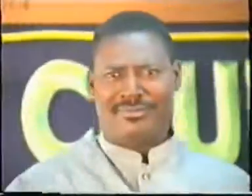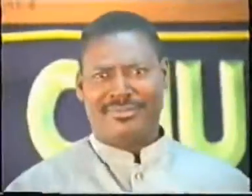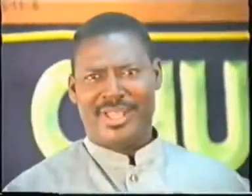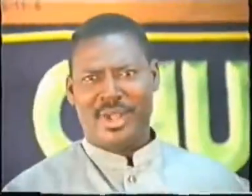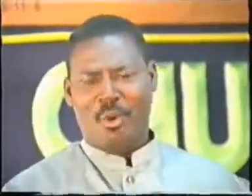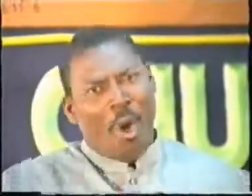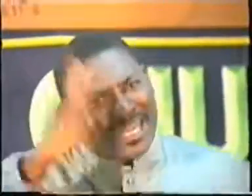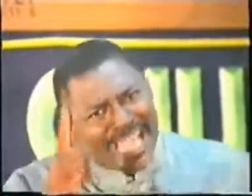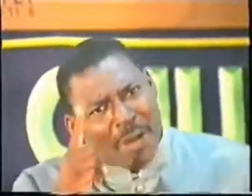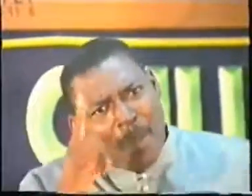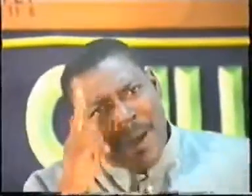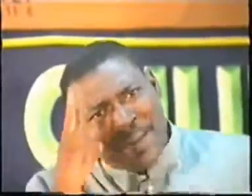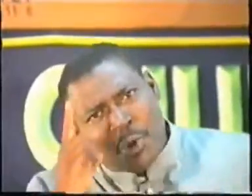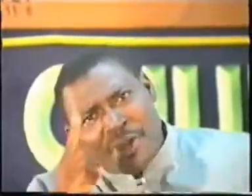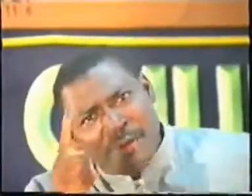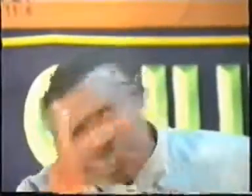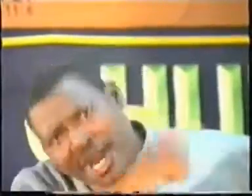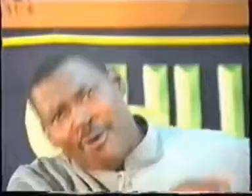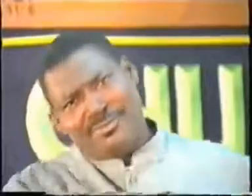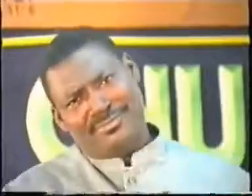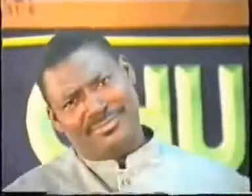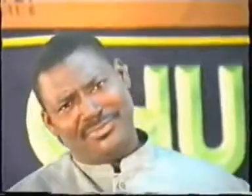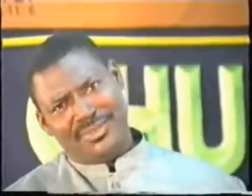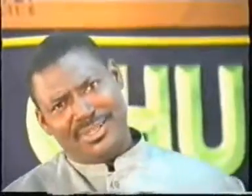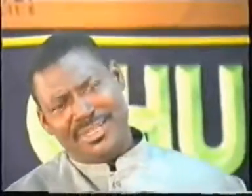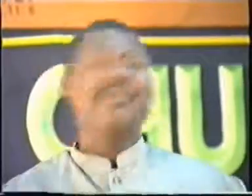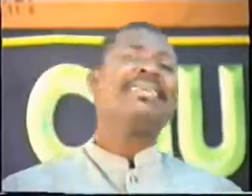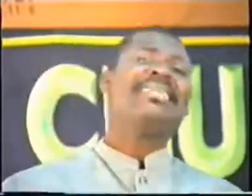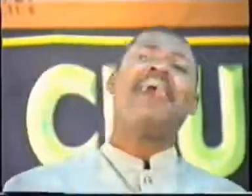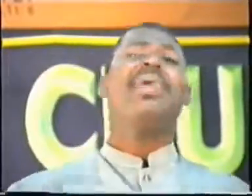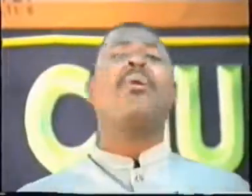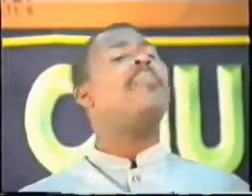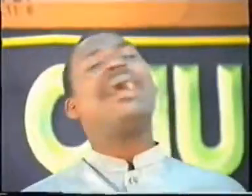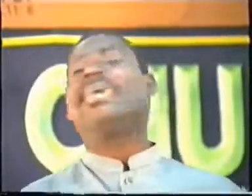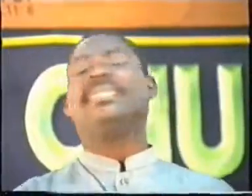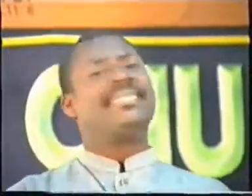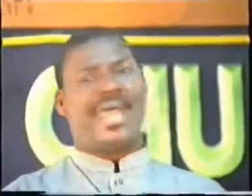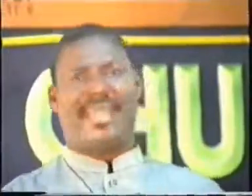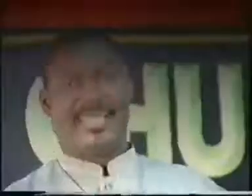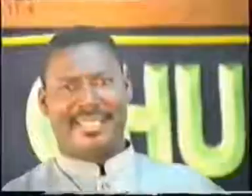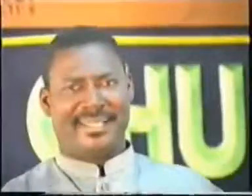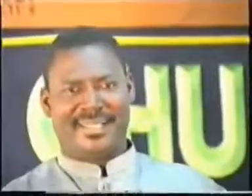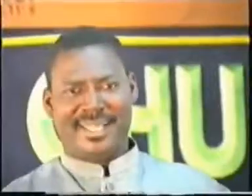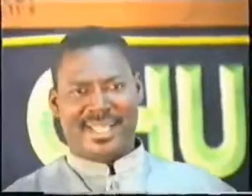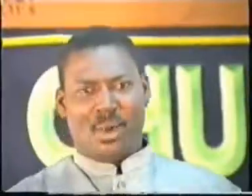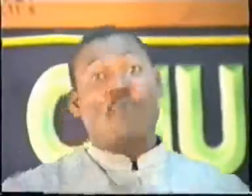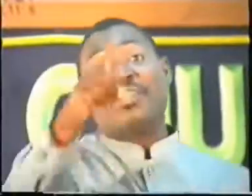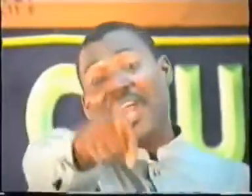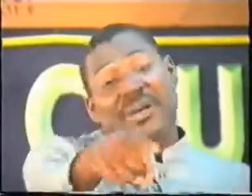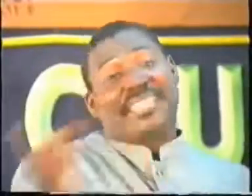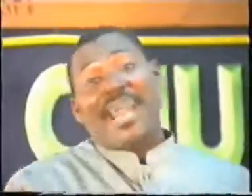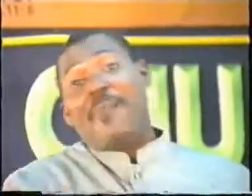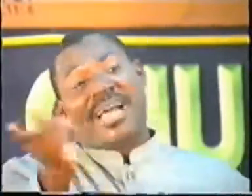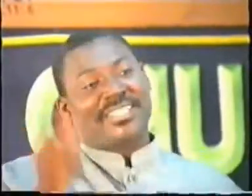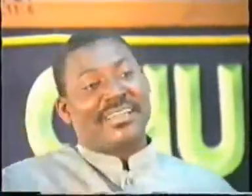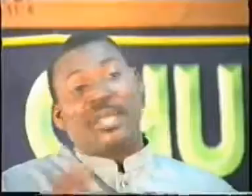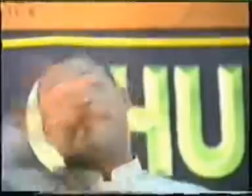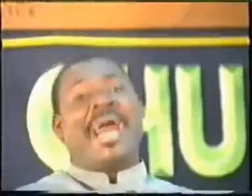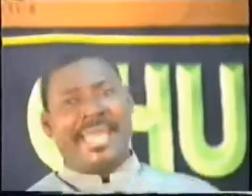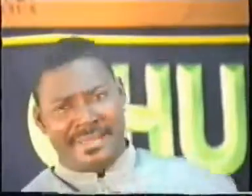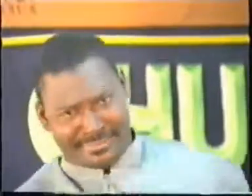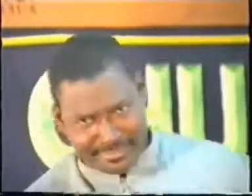wo wɔnka nyankopɔn sɛm nokorɛ no nkyerɛ wo na menim sɛ saa berɛ yi wɔn mo ayɛ tintɛn wokɔ asɔre kwasi ada a wɔbɛka